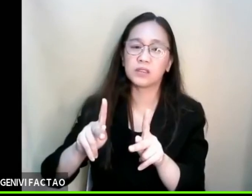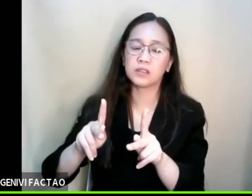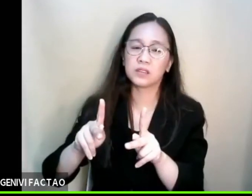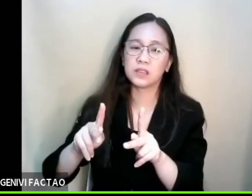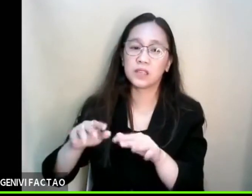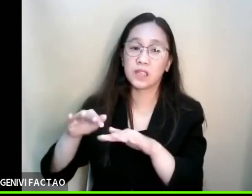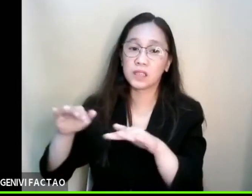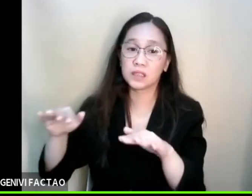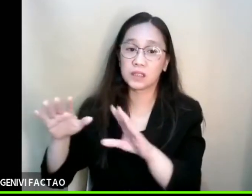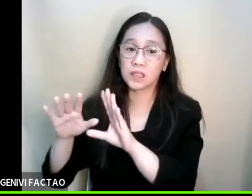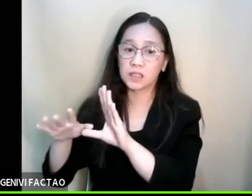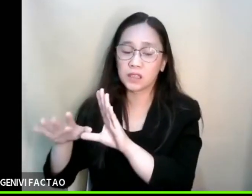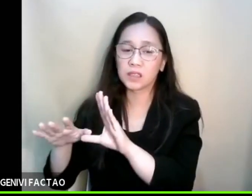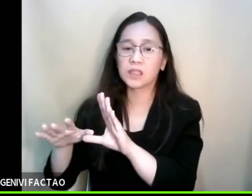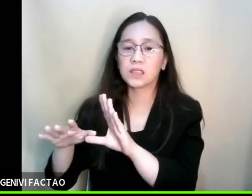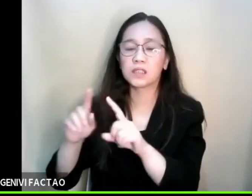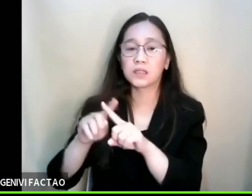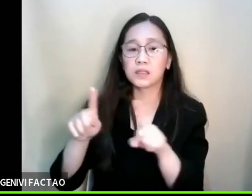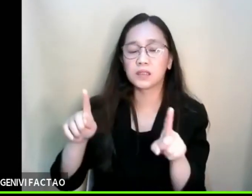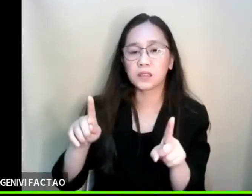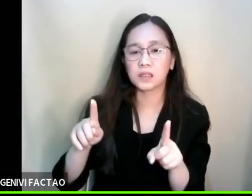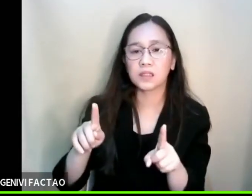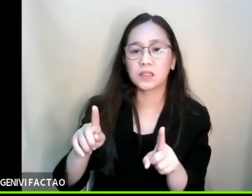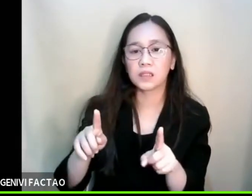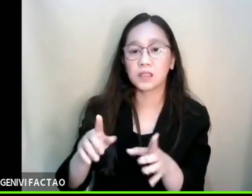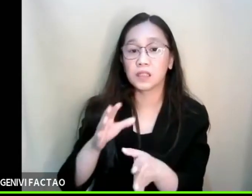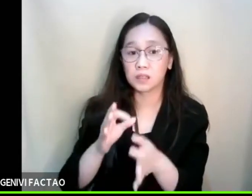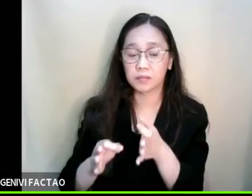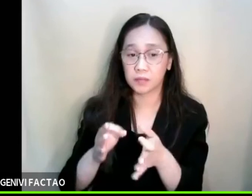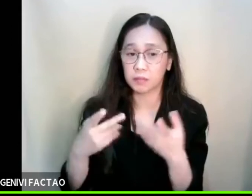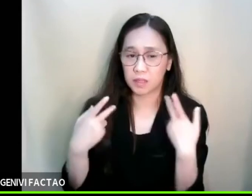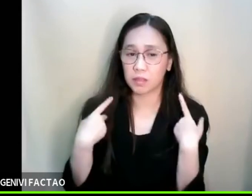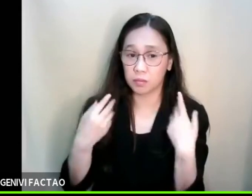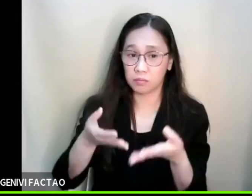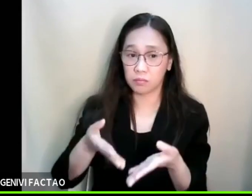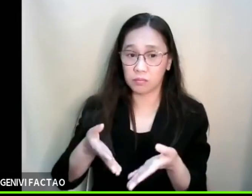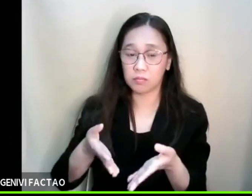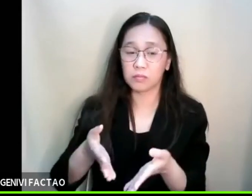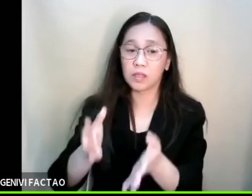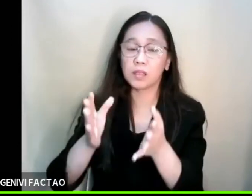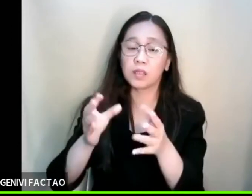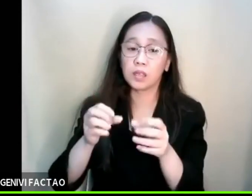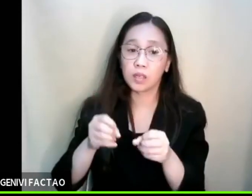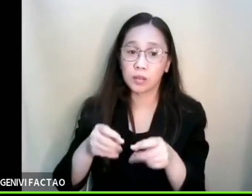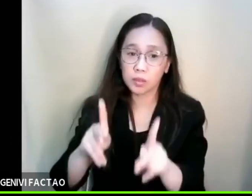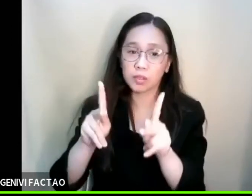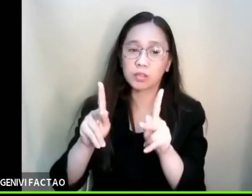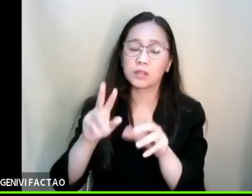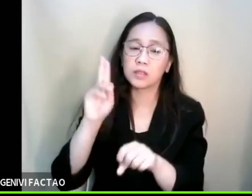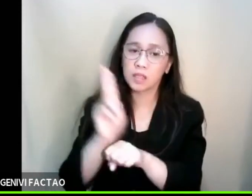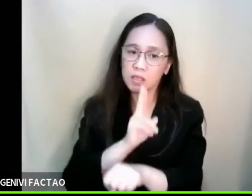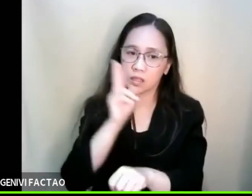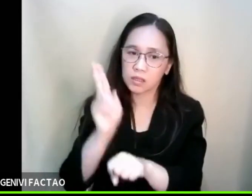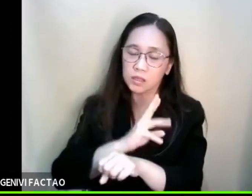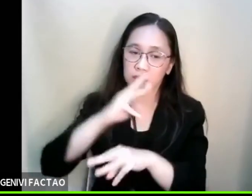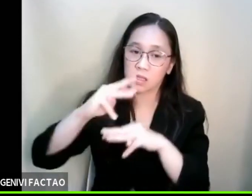but if we take that in, kung anong opportunity na nandyan, gamitin natin, i-maximize natin, then